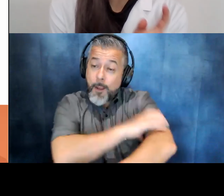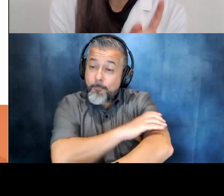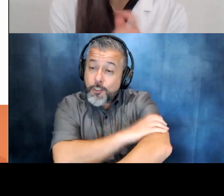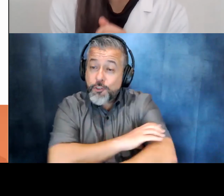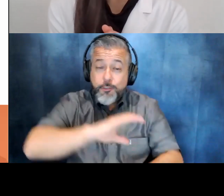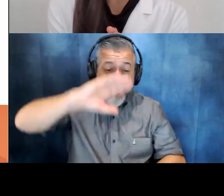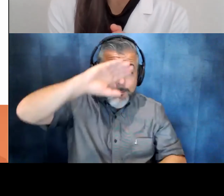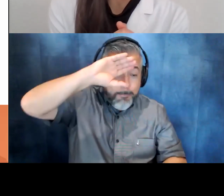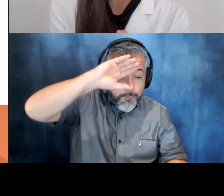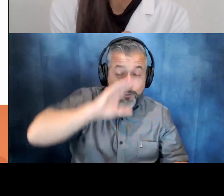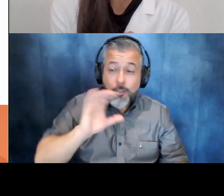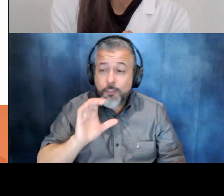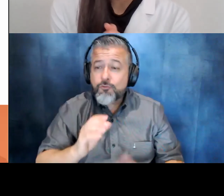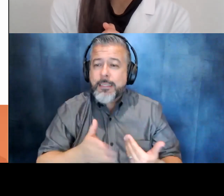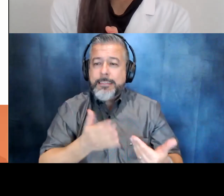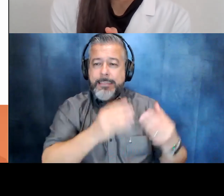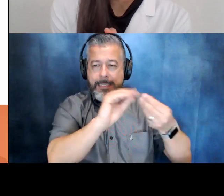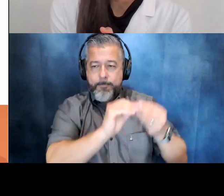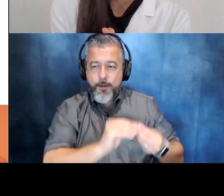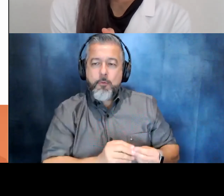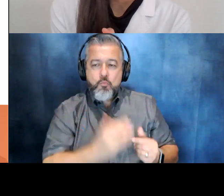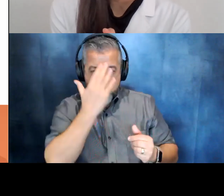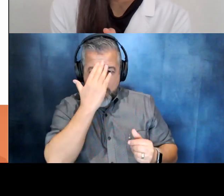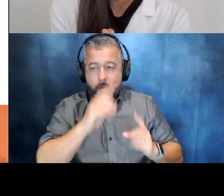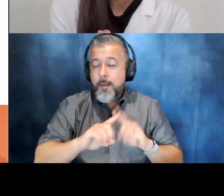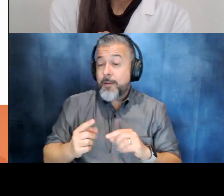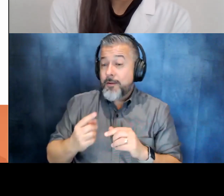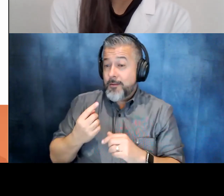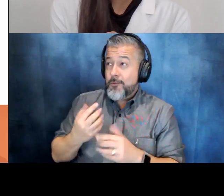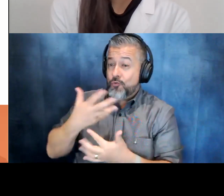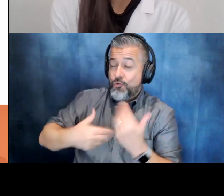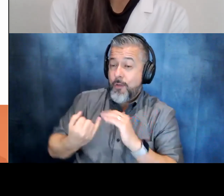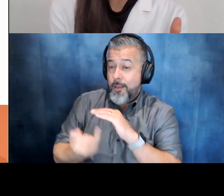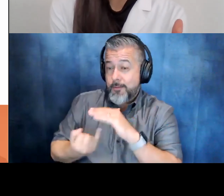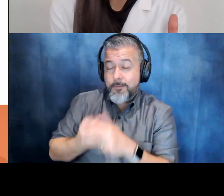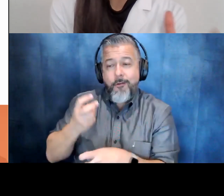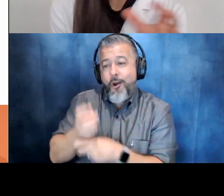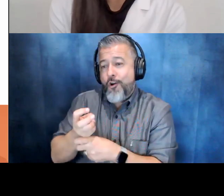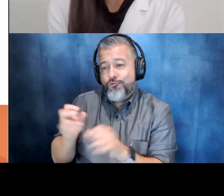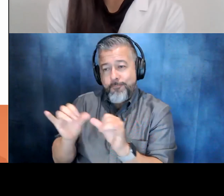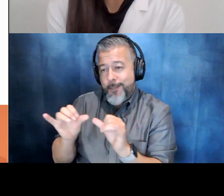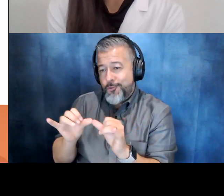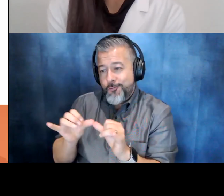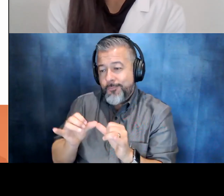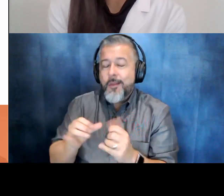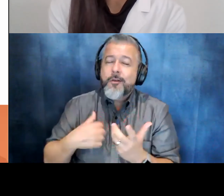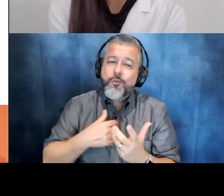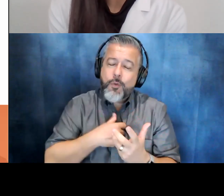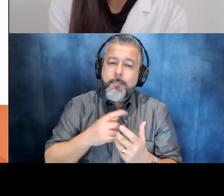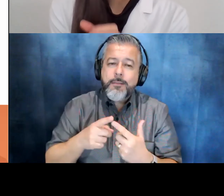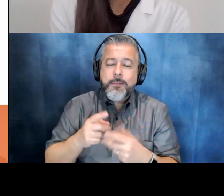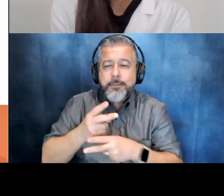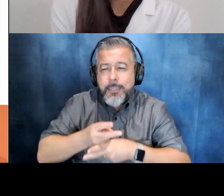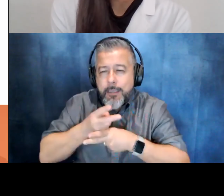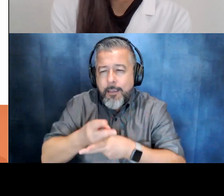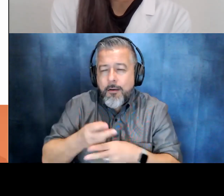but they're health risks nonetheless. We need to pay attention to those. And we need to hone our toolkit so